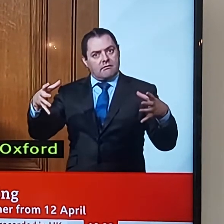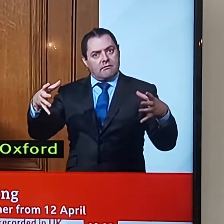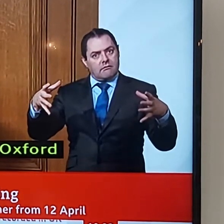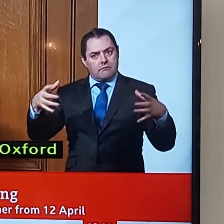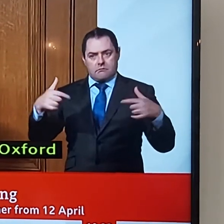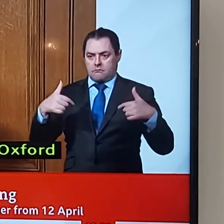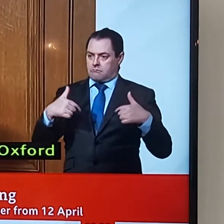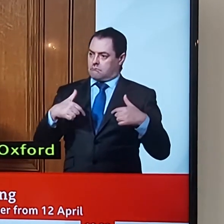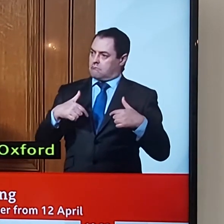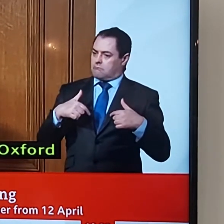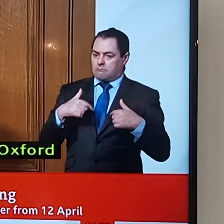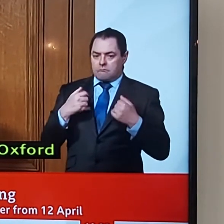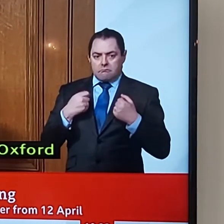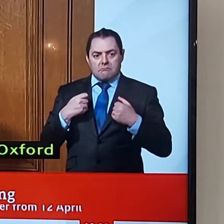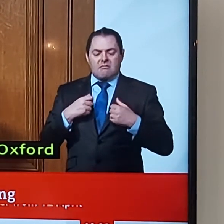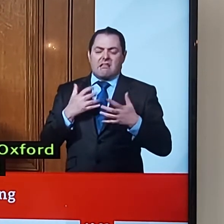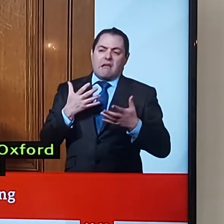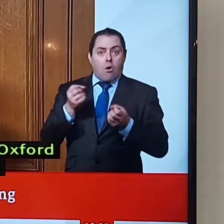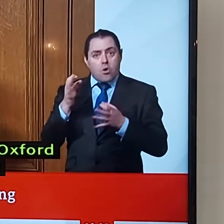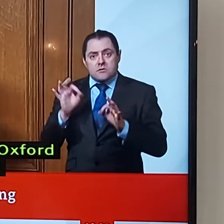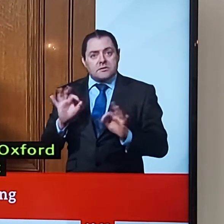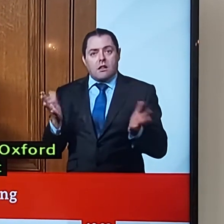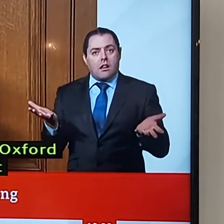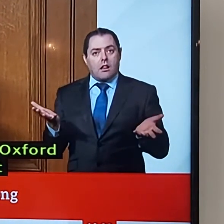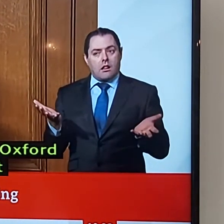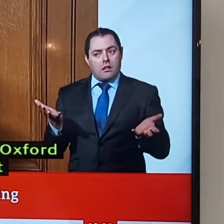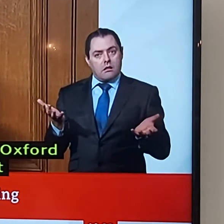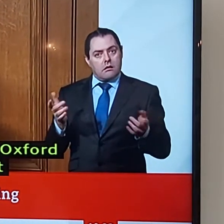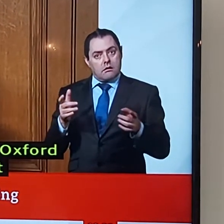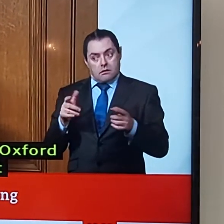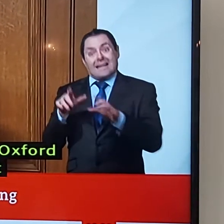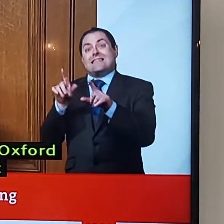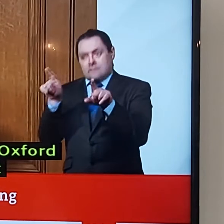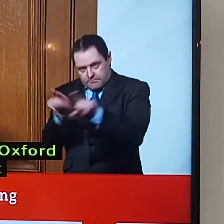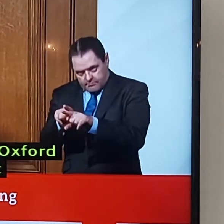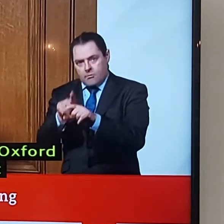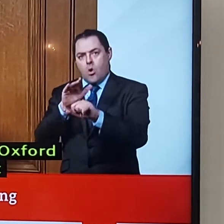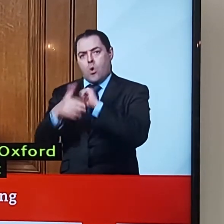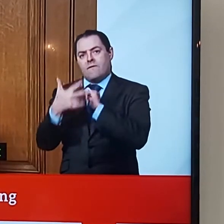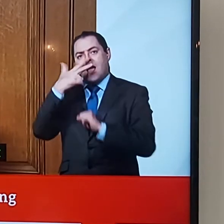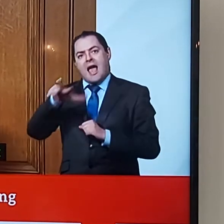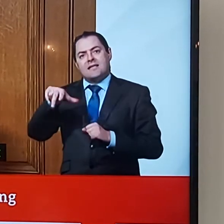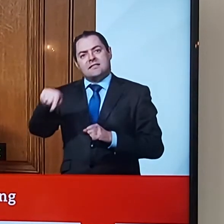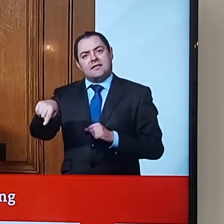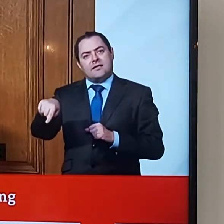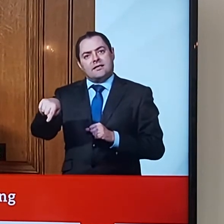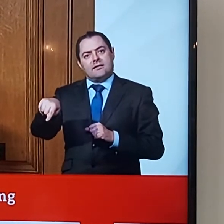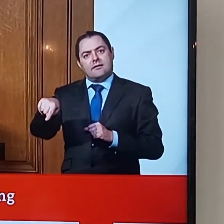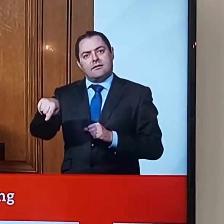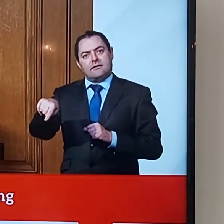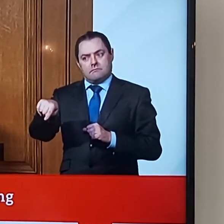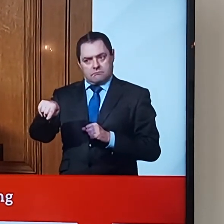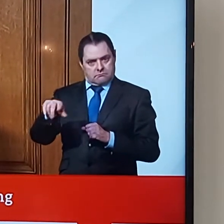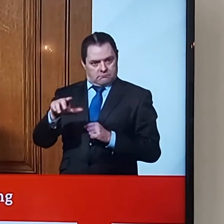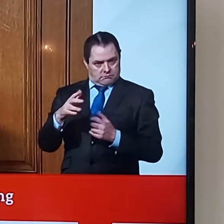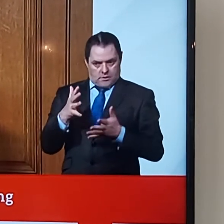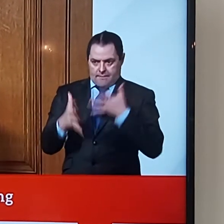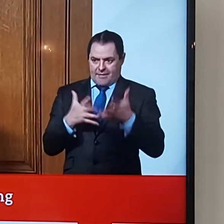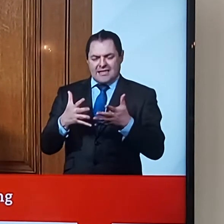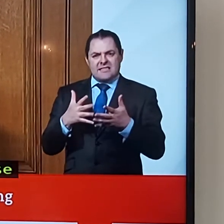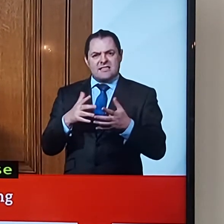vaccine effectiveness remained in those who are 80 years old. So this tells us 3 things. The first one